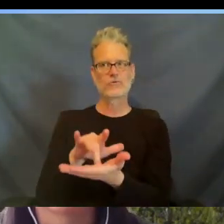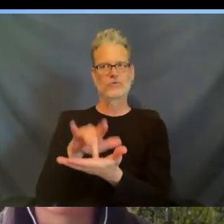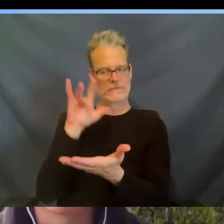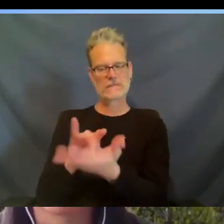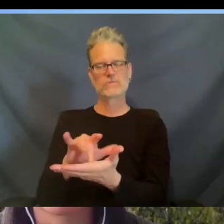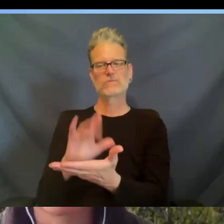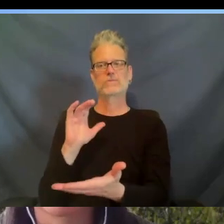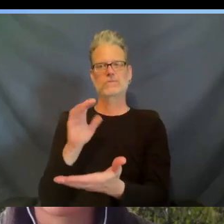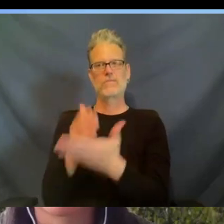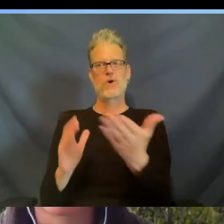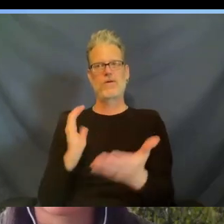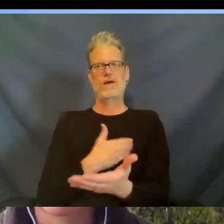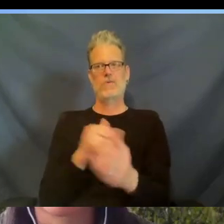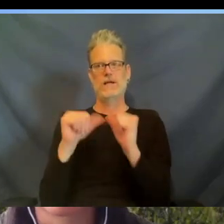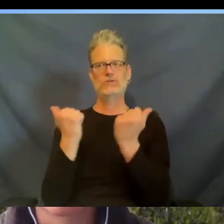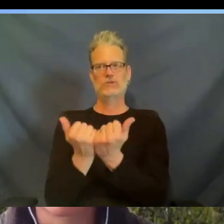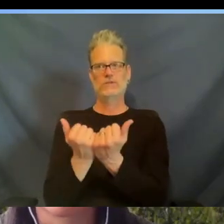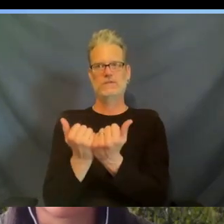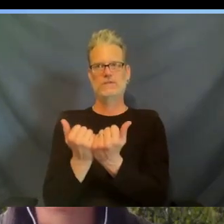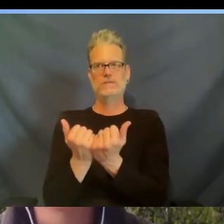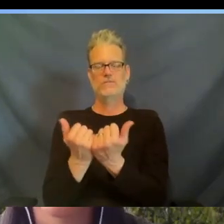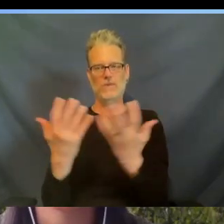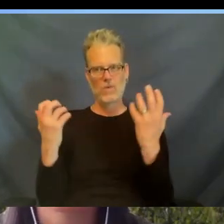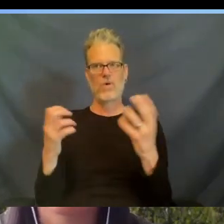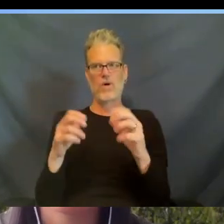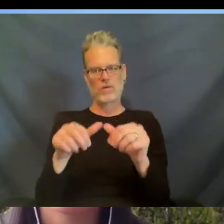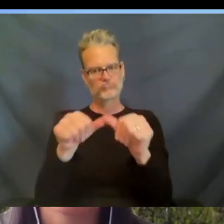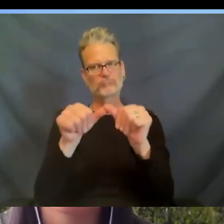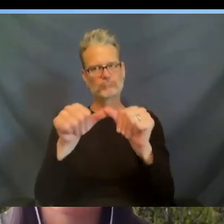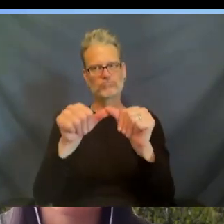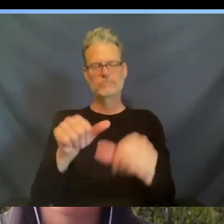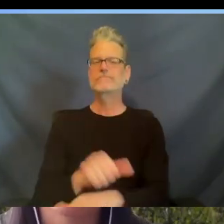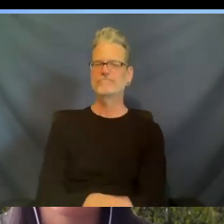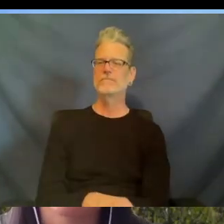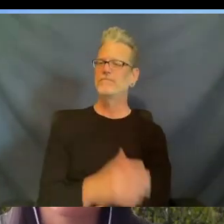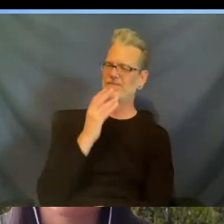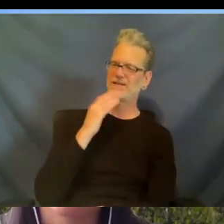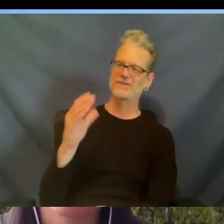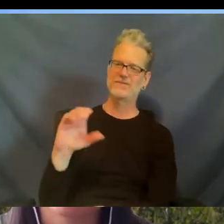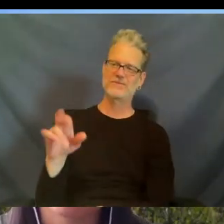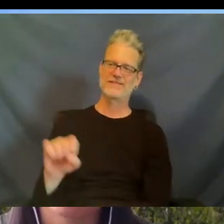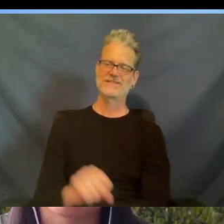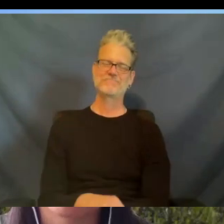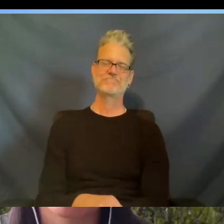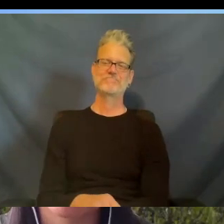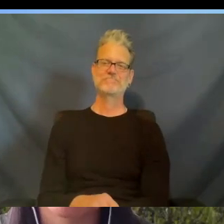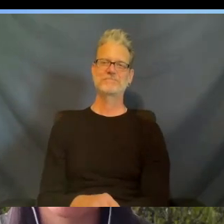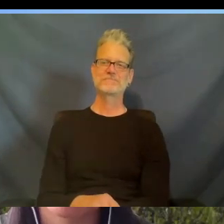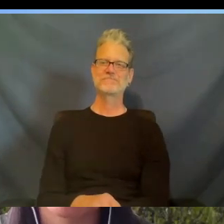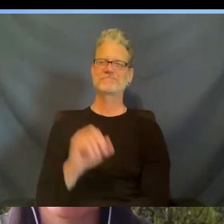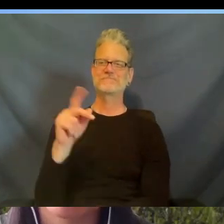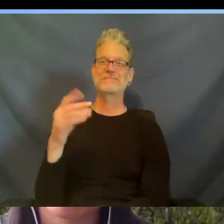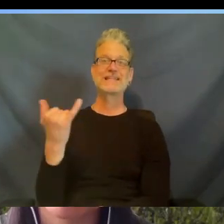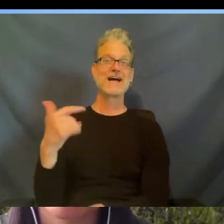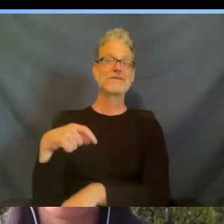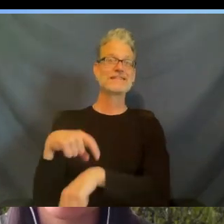being very driven to that sustainability mission. Thanks so much, Chris. Okay, awesome. Well, we are coming up